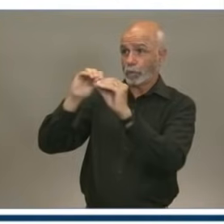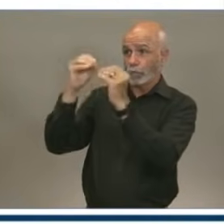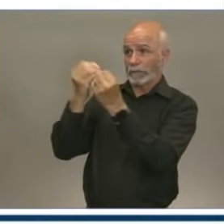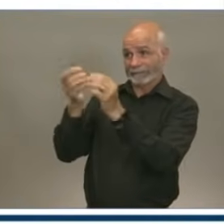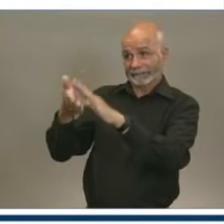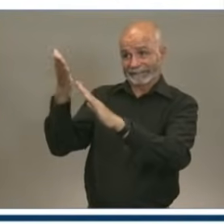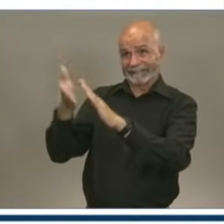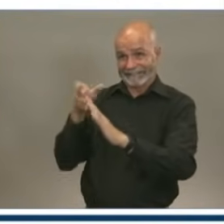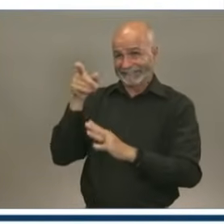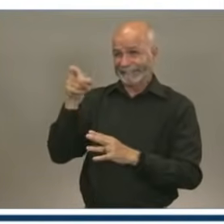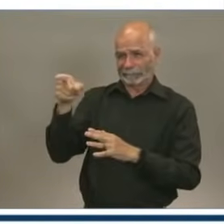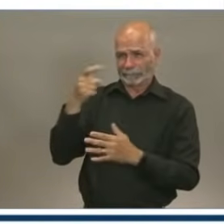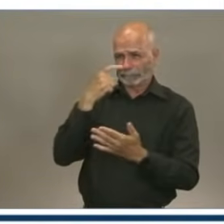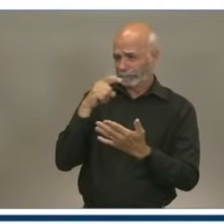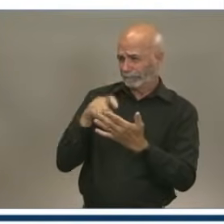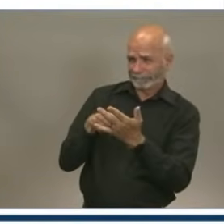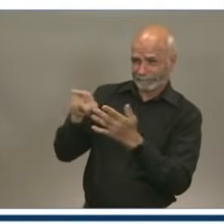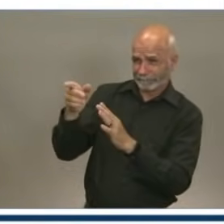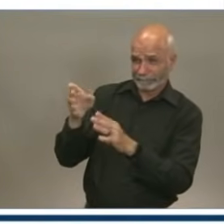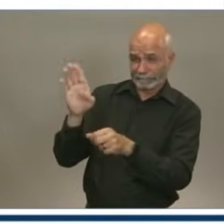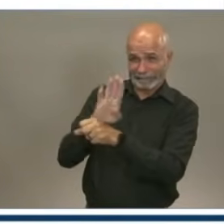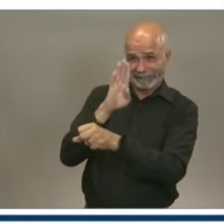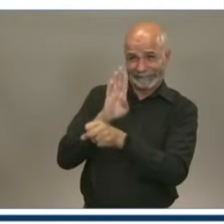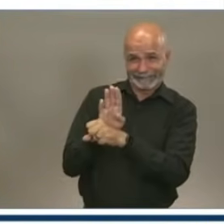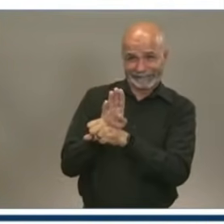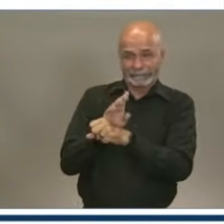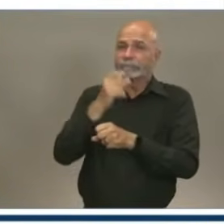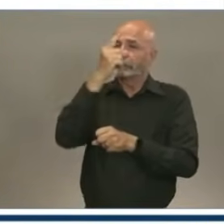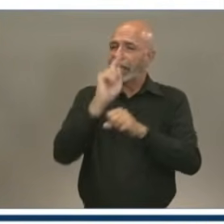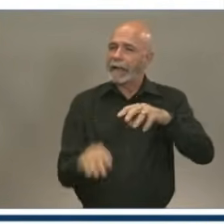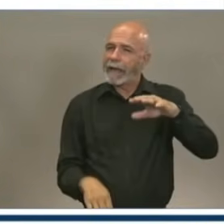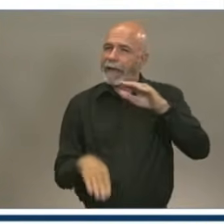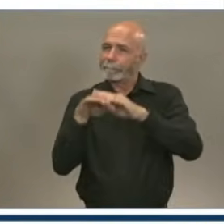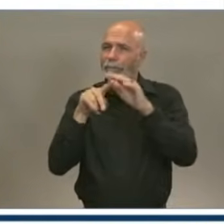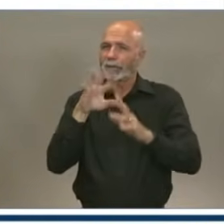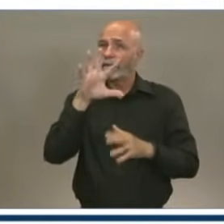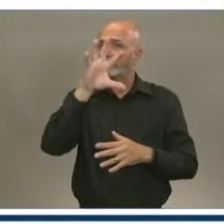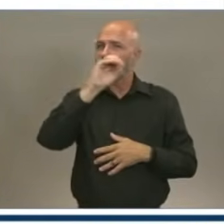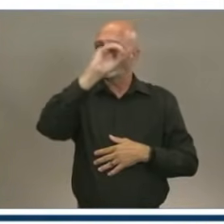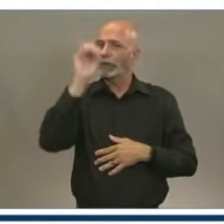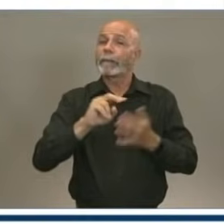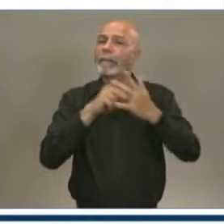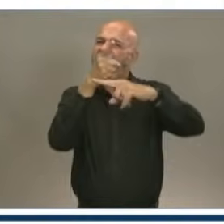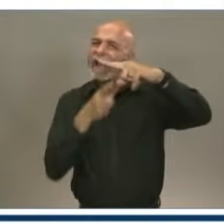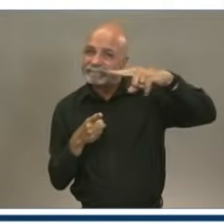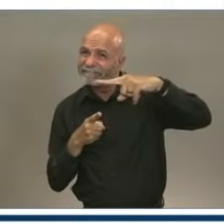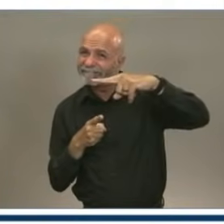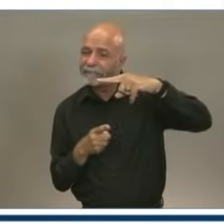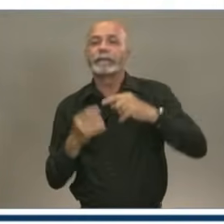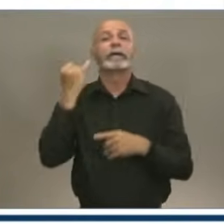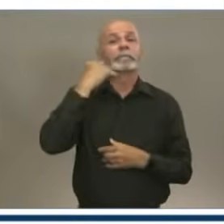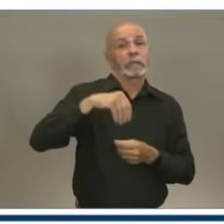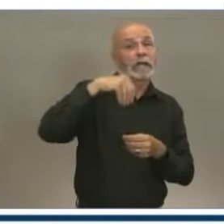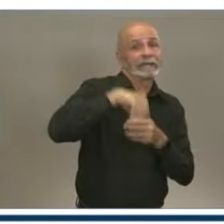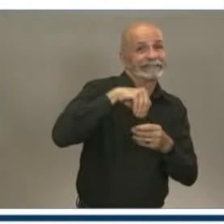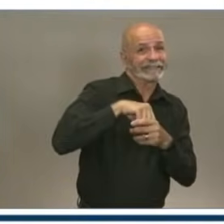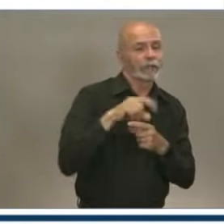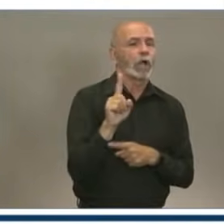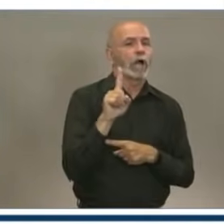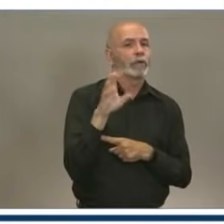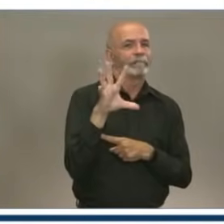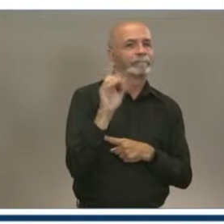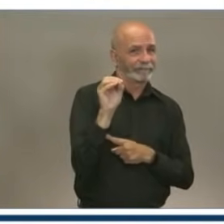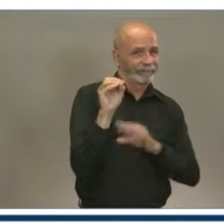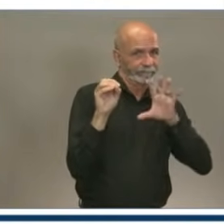can now have up to 50% of the venue's capacity to a maximum of 150 people indoors and up to 250